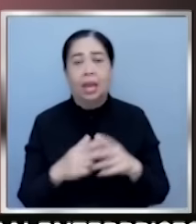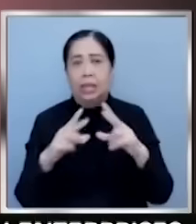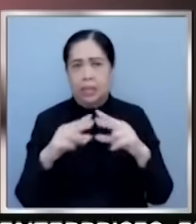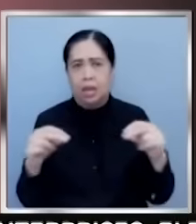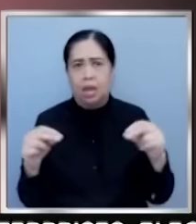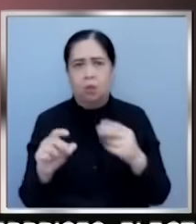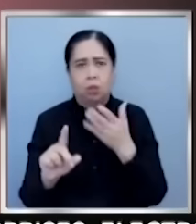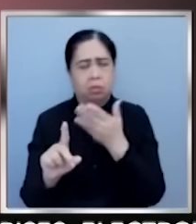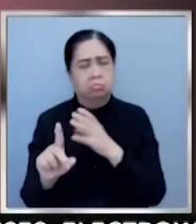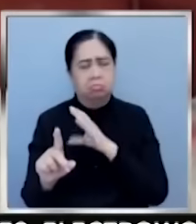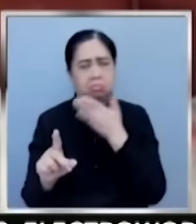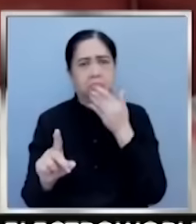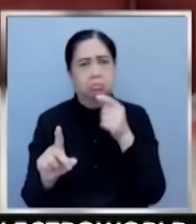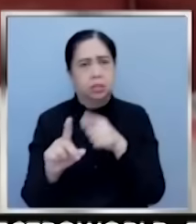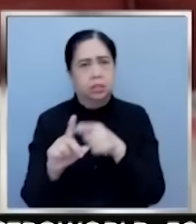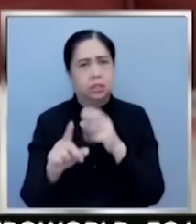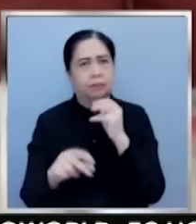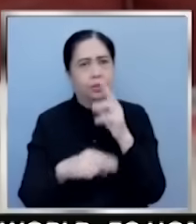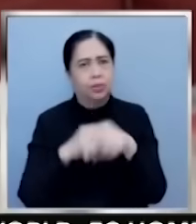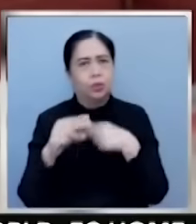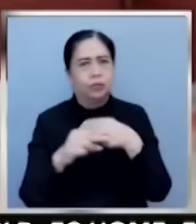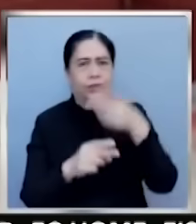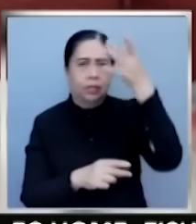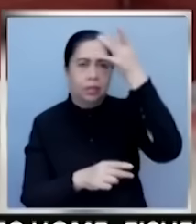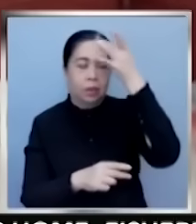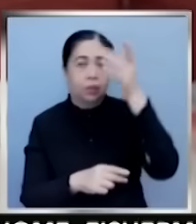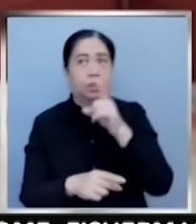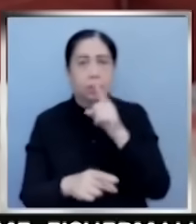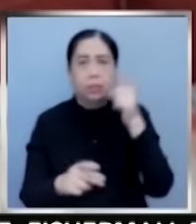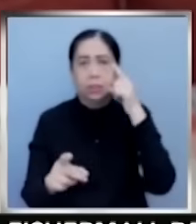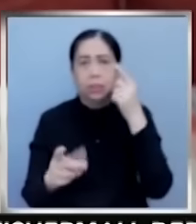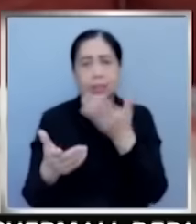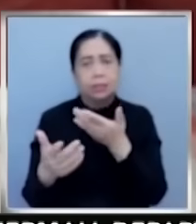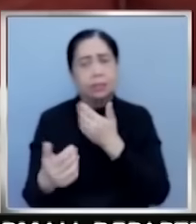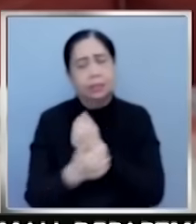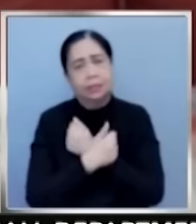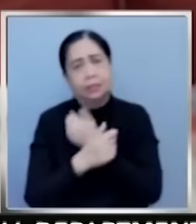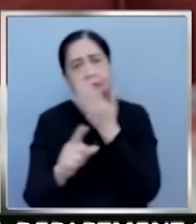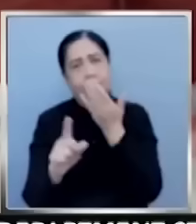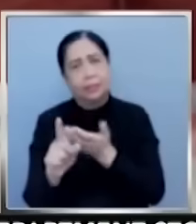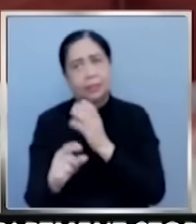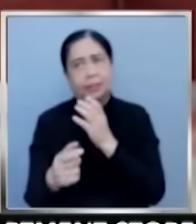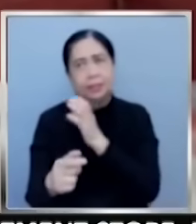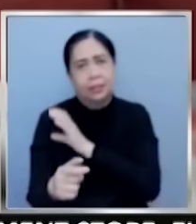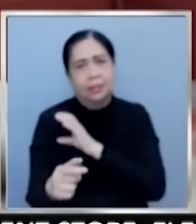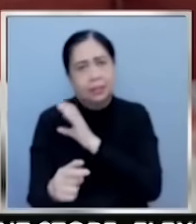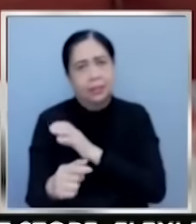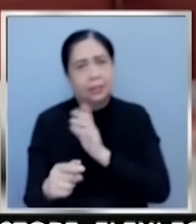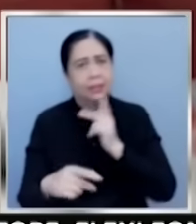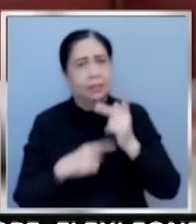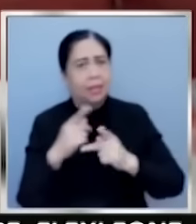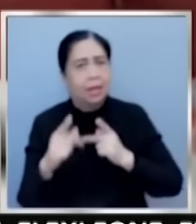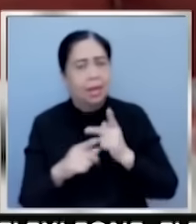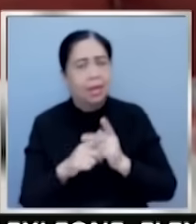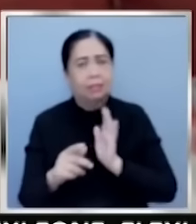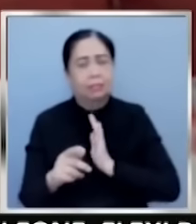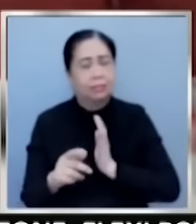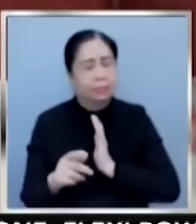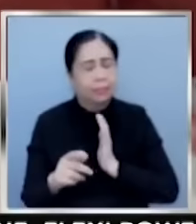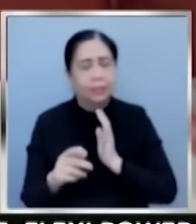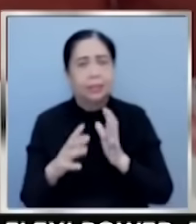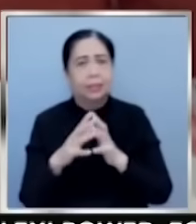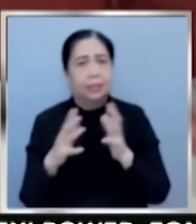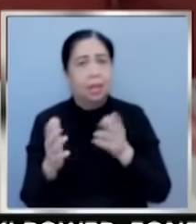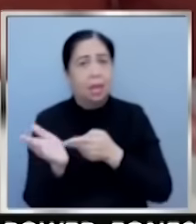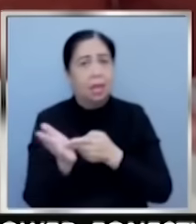Palacios, ang Miss U crown. I've absolutely loved her personality. She's so kind-hearted, she's so warm, and honestly, it was